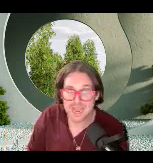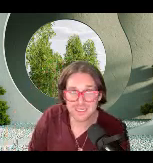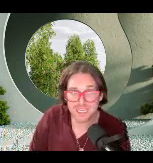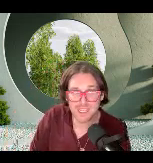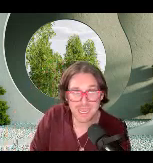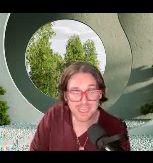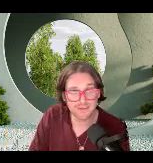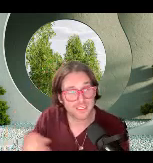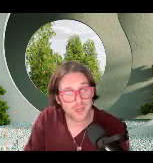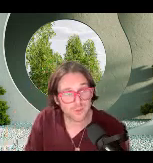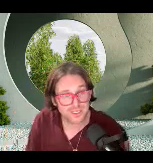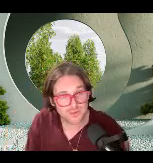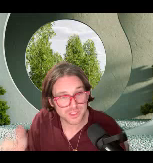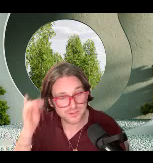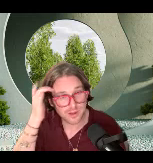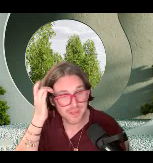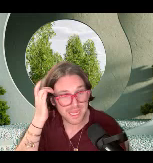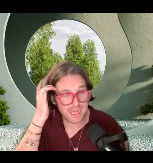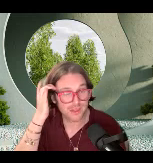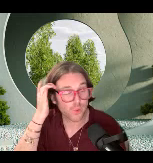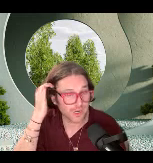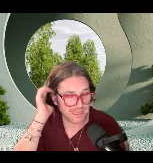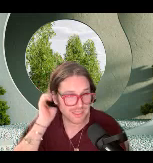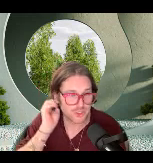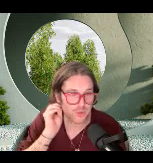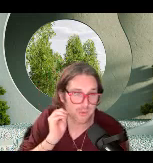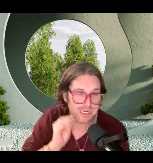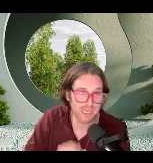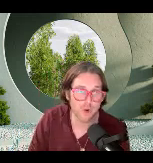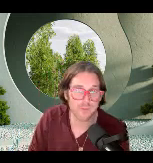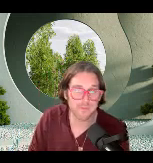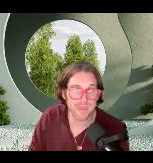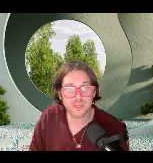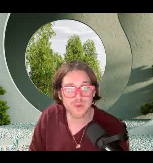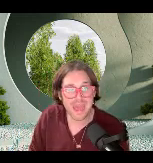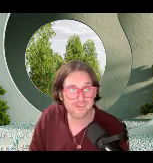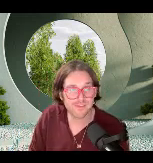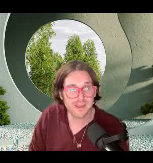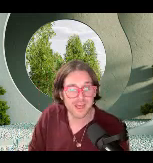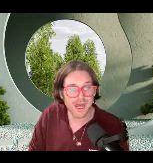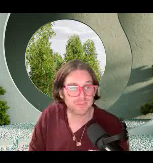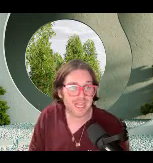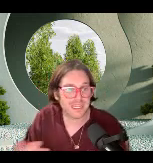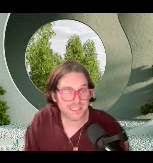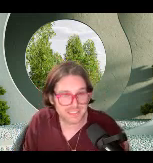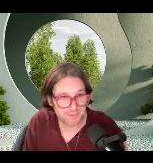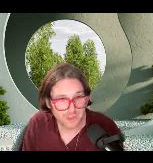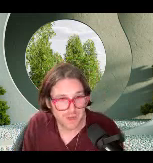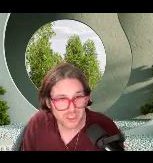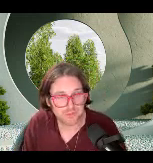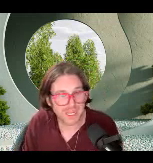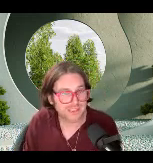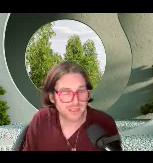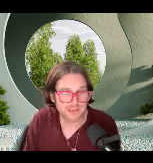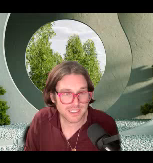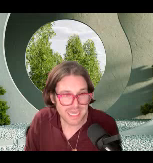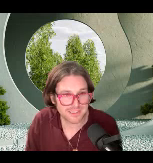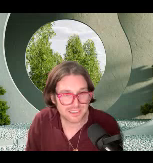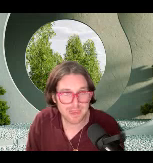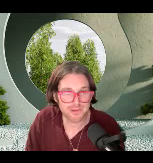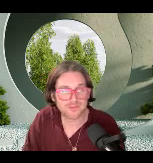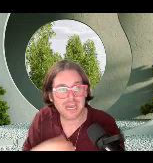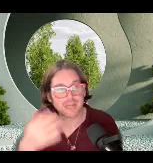maybe finding a video resource from an authority that you are reading, or maybe you have a play that somebody can watch. You've read